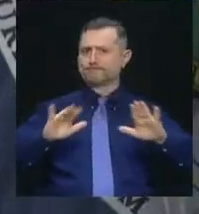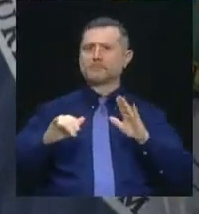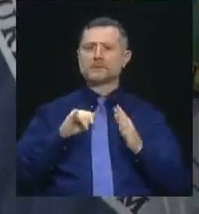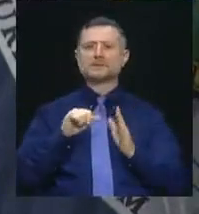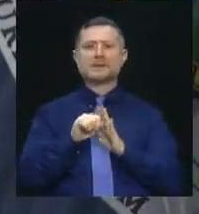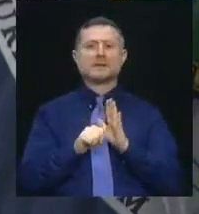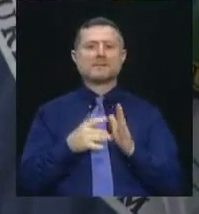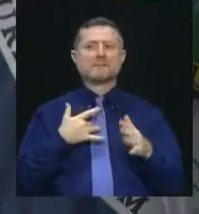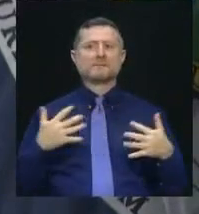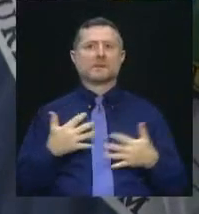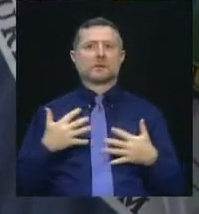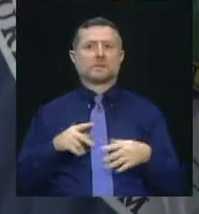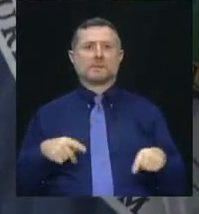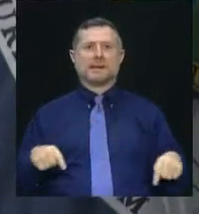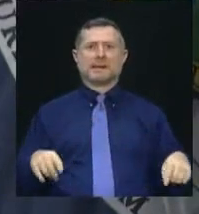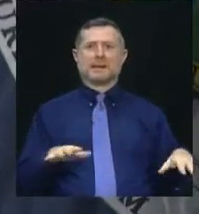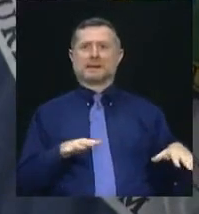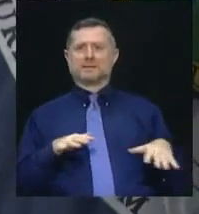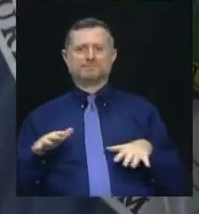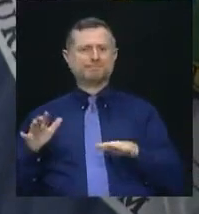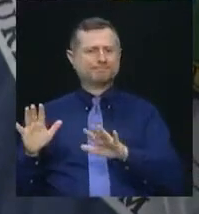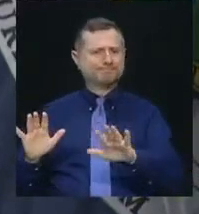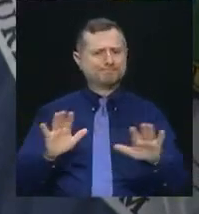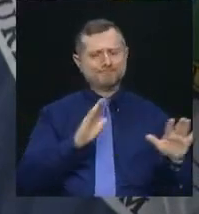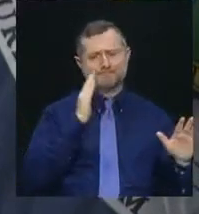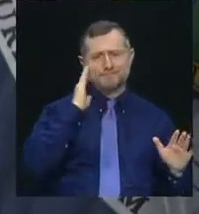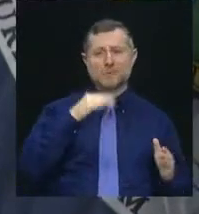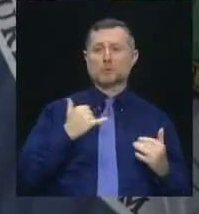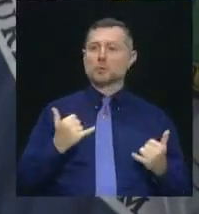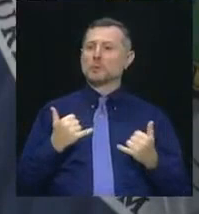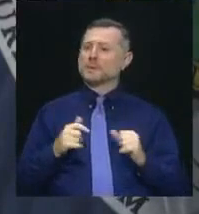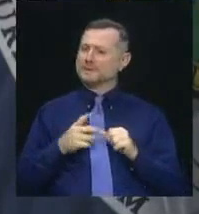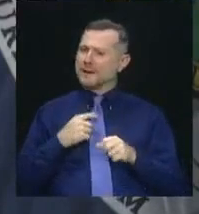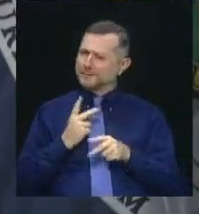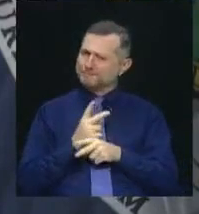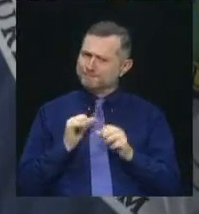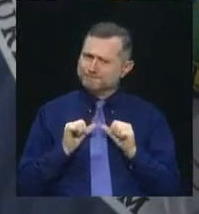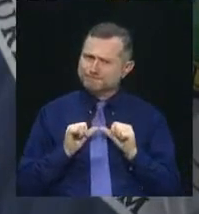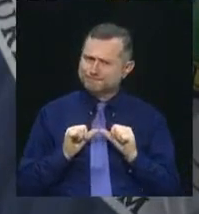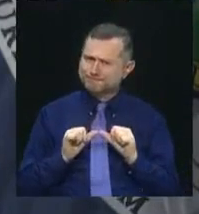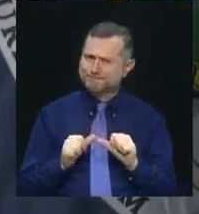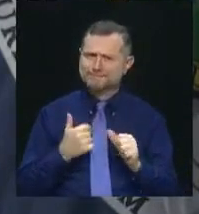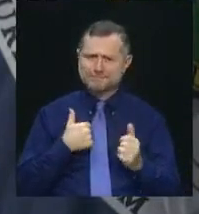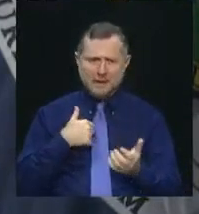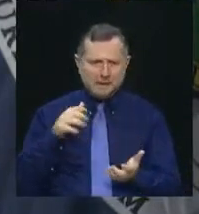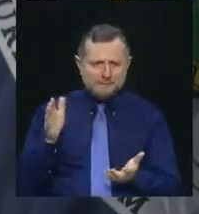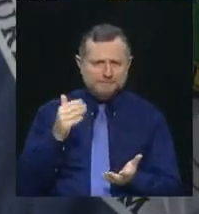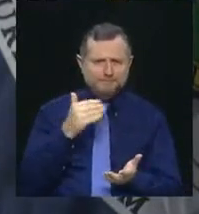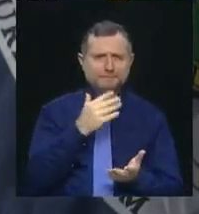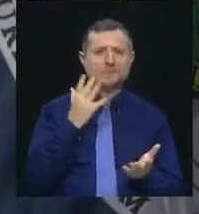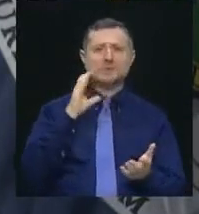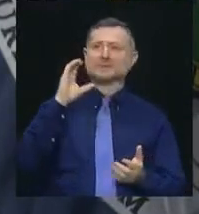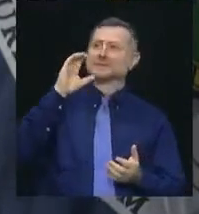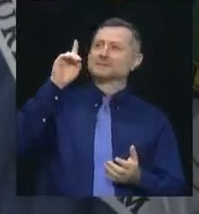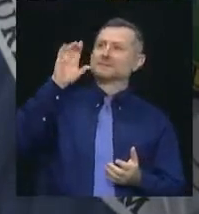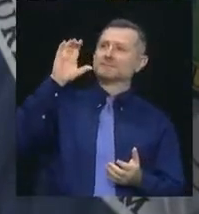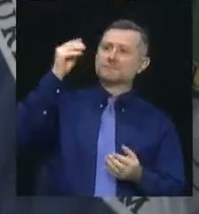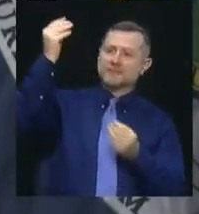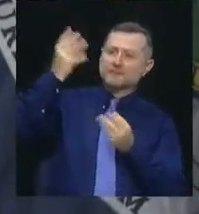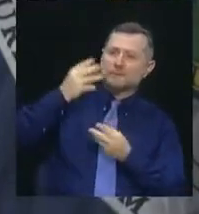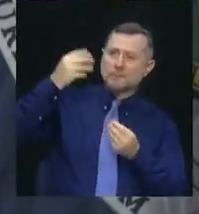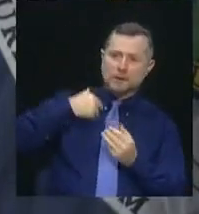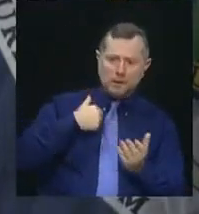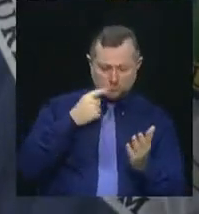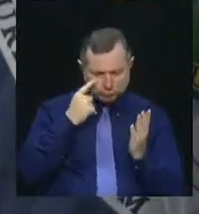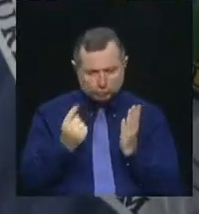people. And we will continue at this time to review closely what the CDC puts forth, but I'll be proud to and looking forward to sharing my